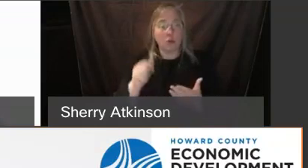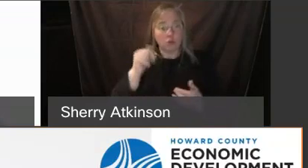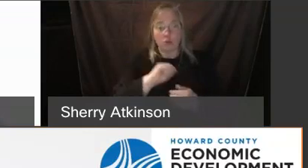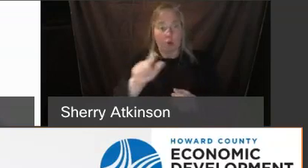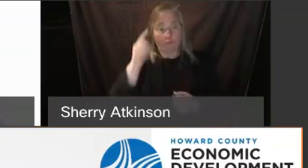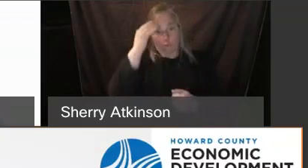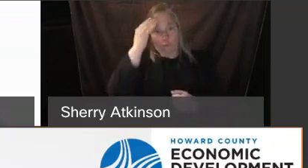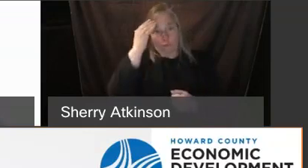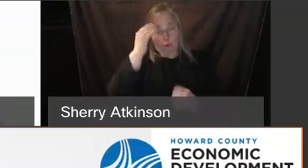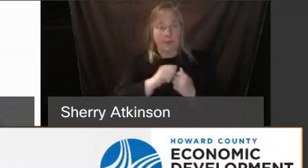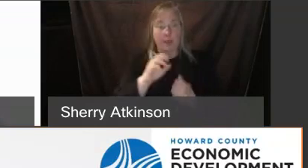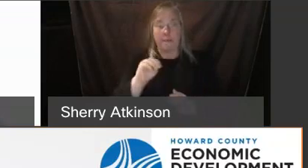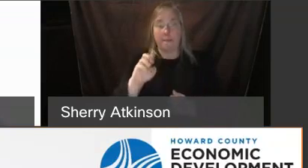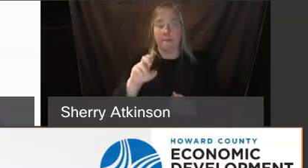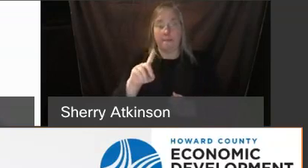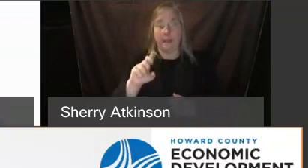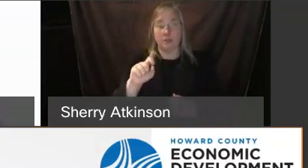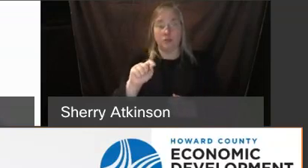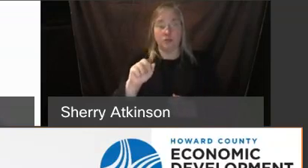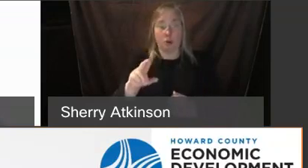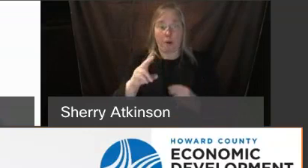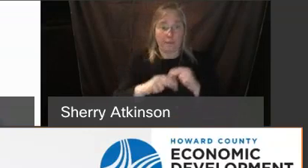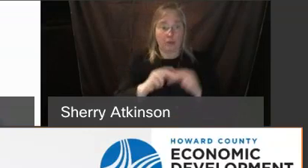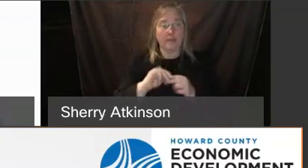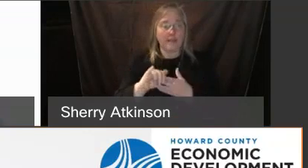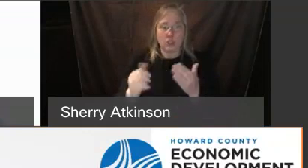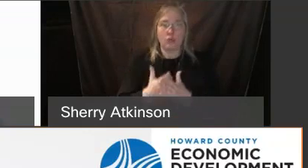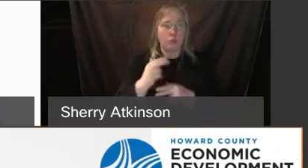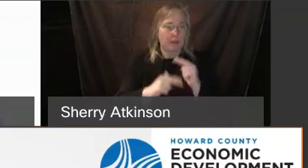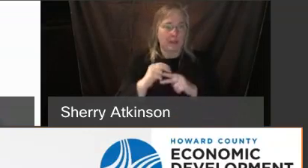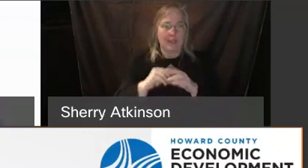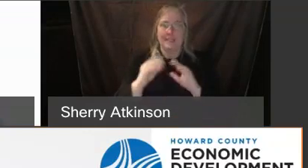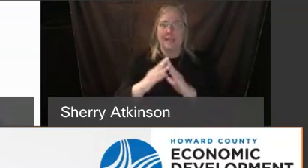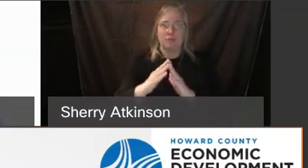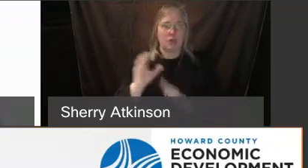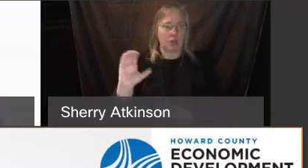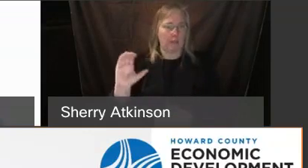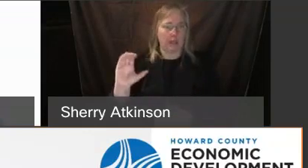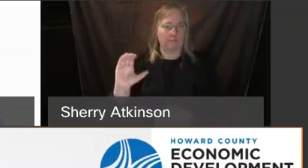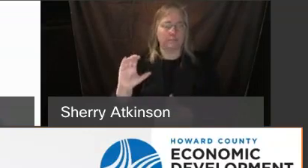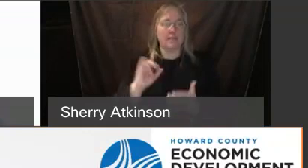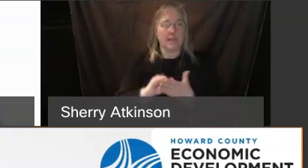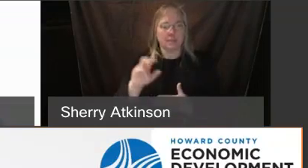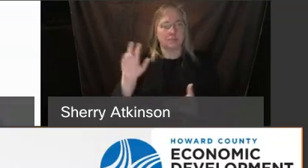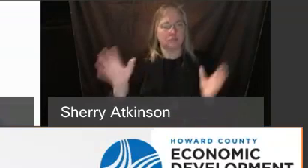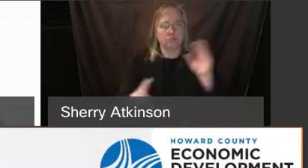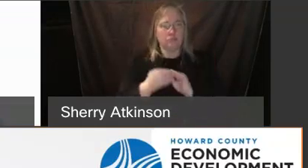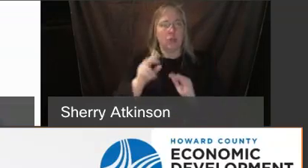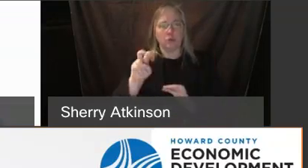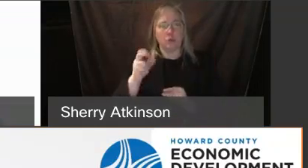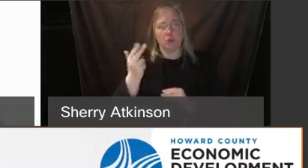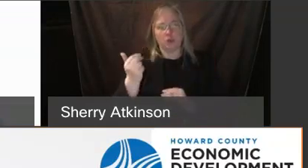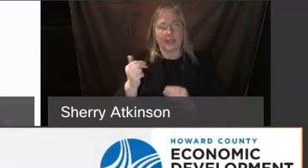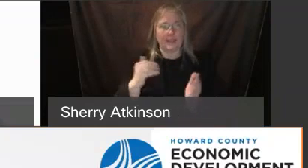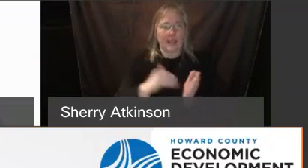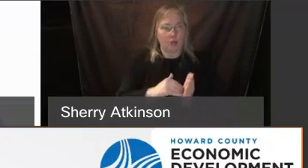It's one of the new buildings in downtown Columbia. It's 213,000 square feet. It's assessed at